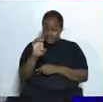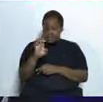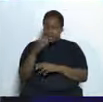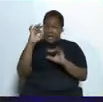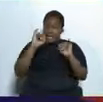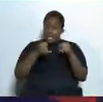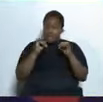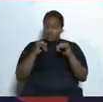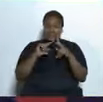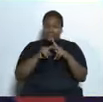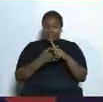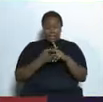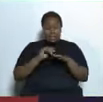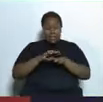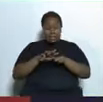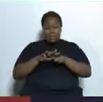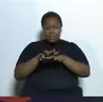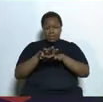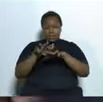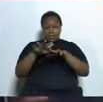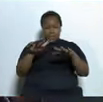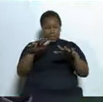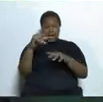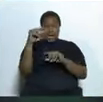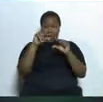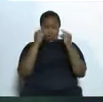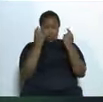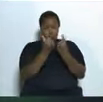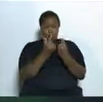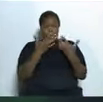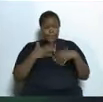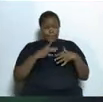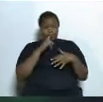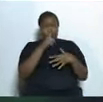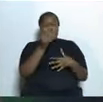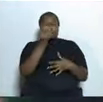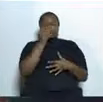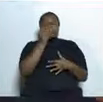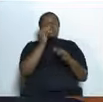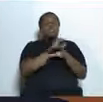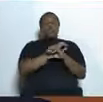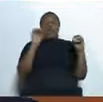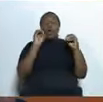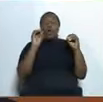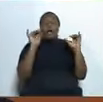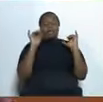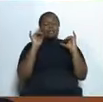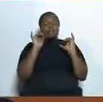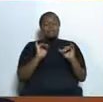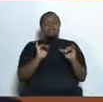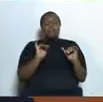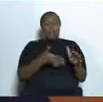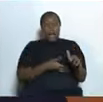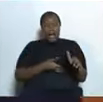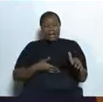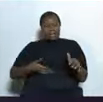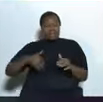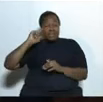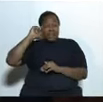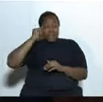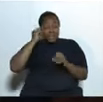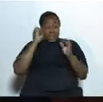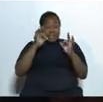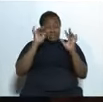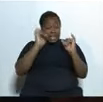a group of his followers were starving themselves, thinking that if they starved themselves to